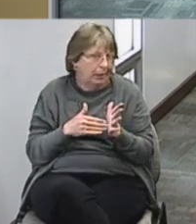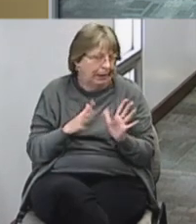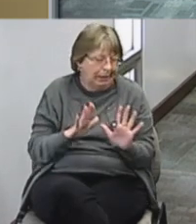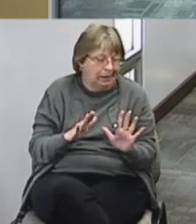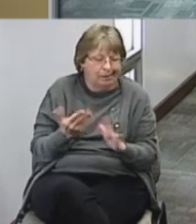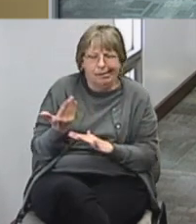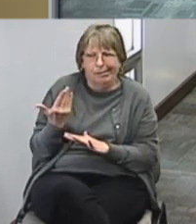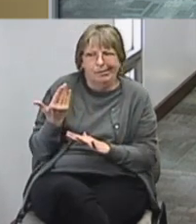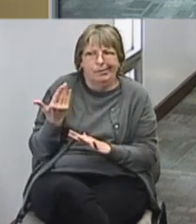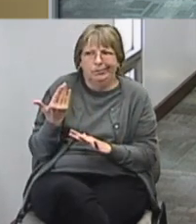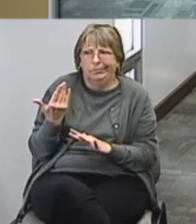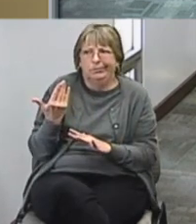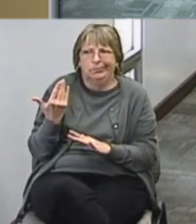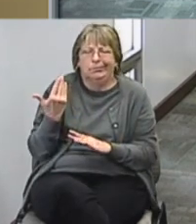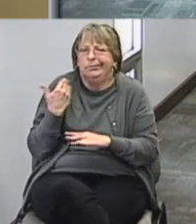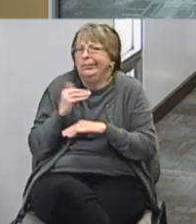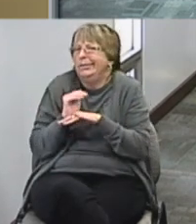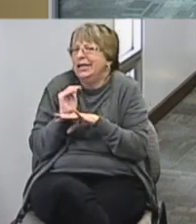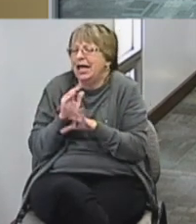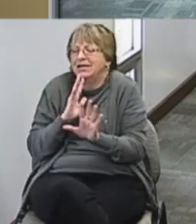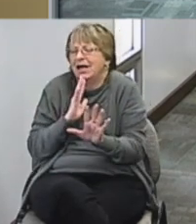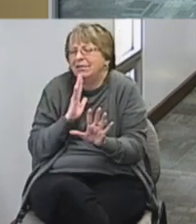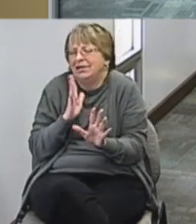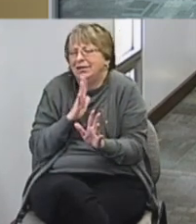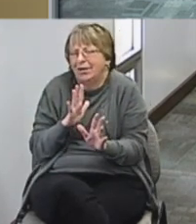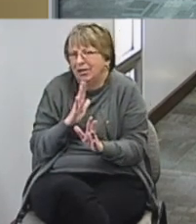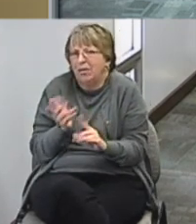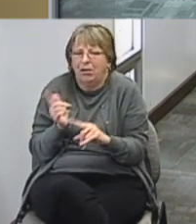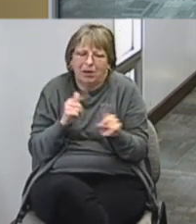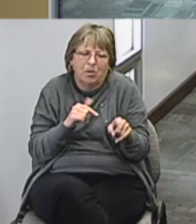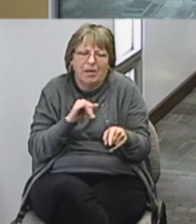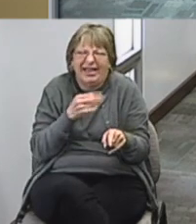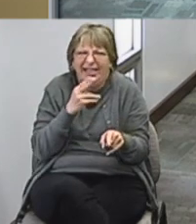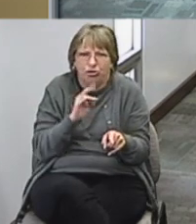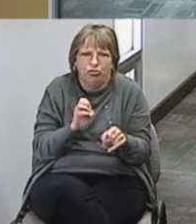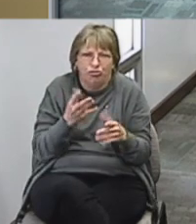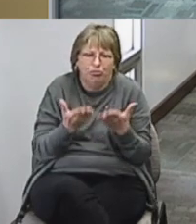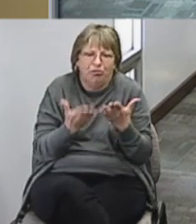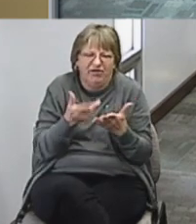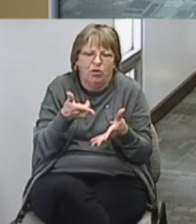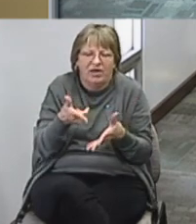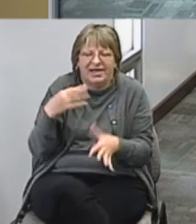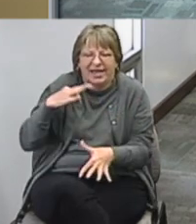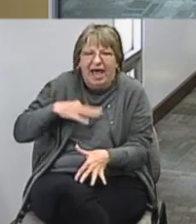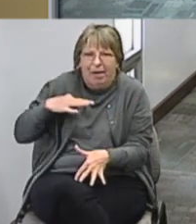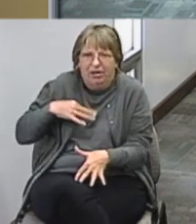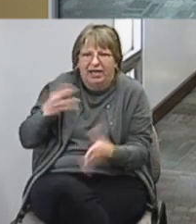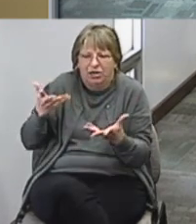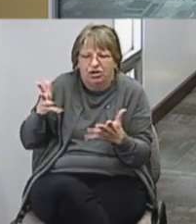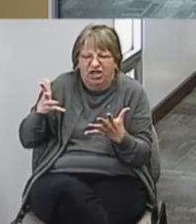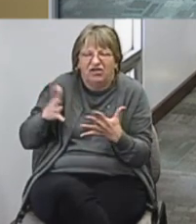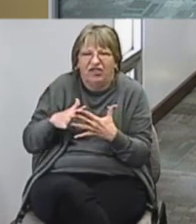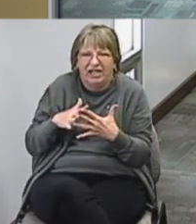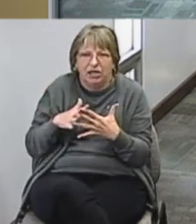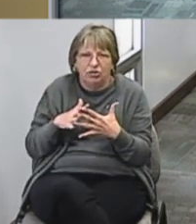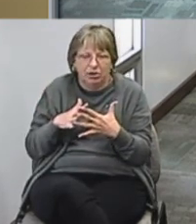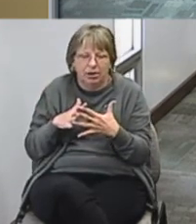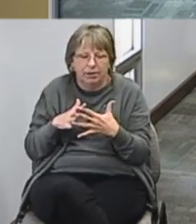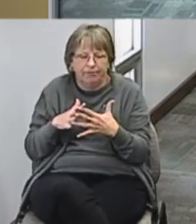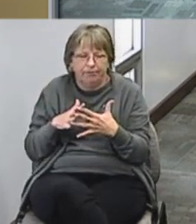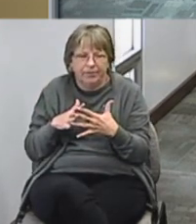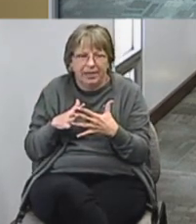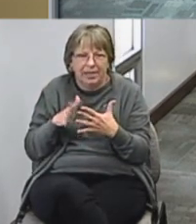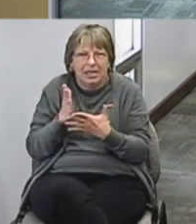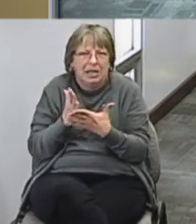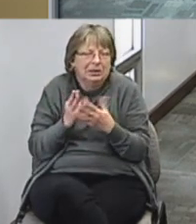kind of a preliminary, and Yeah. we talked about maybe coming back in June, probably before this application gets completed, just to have kind of some more